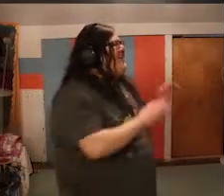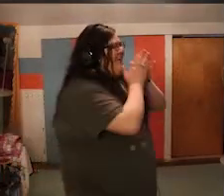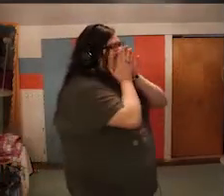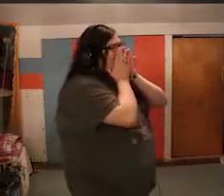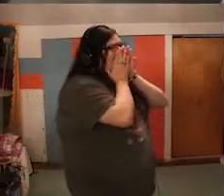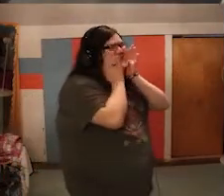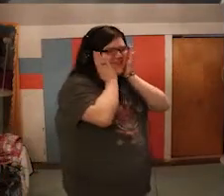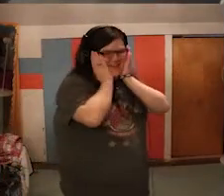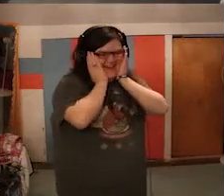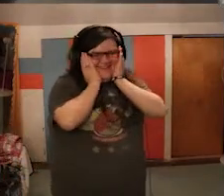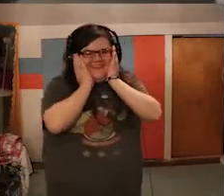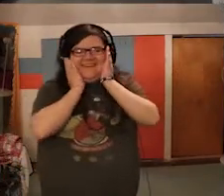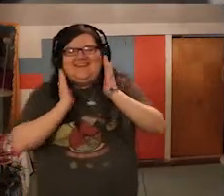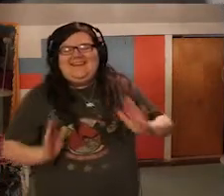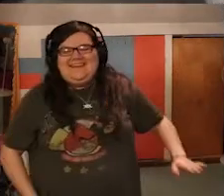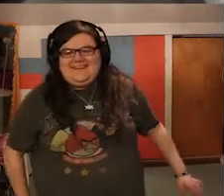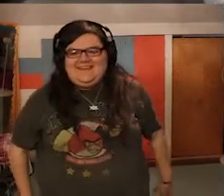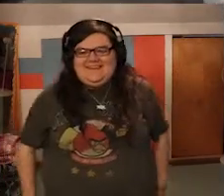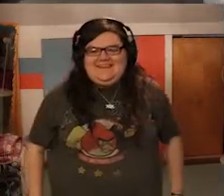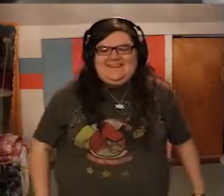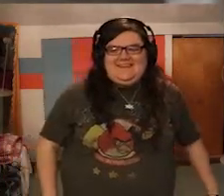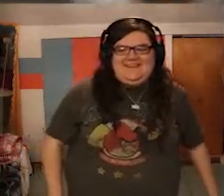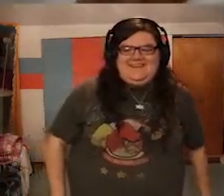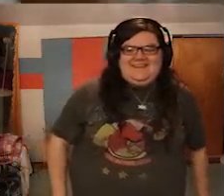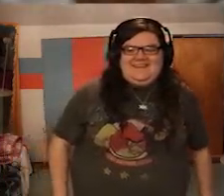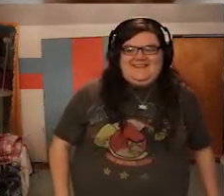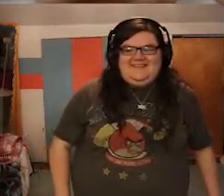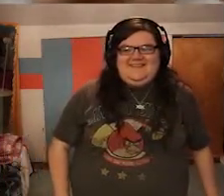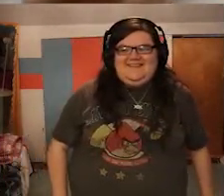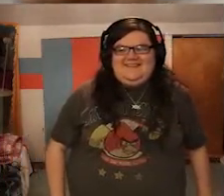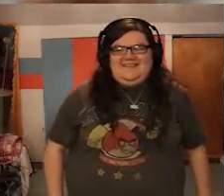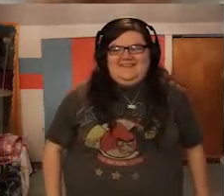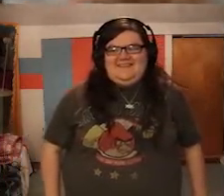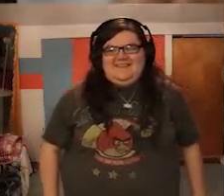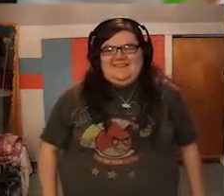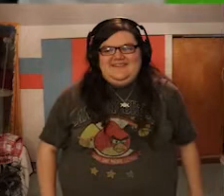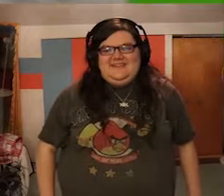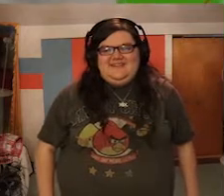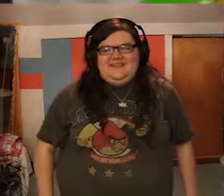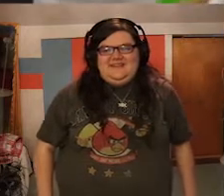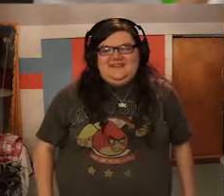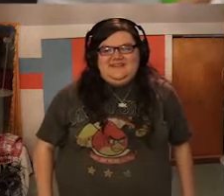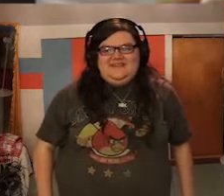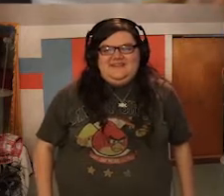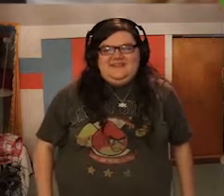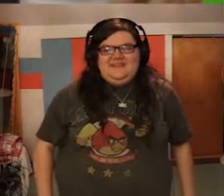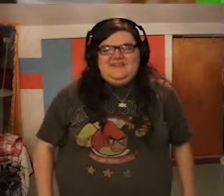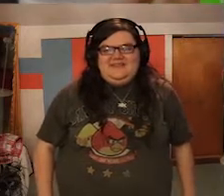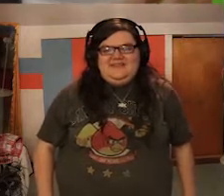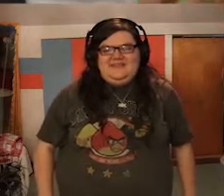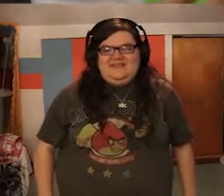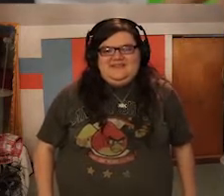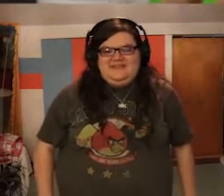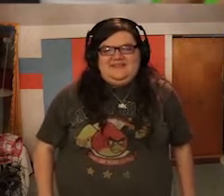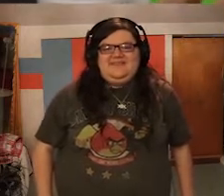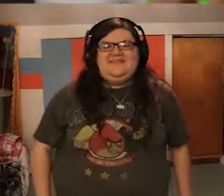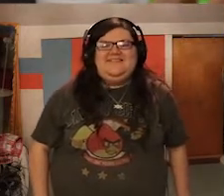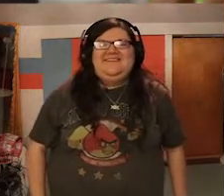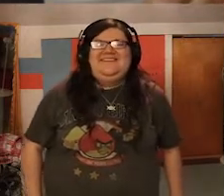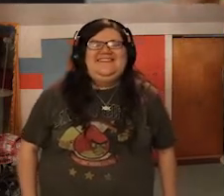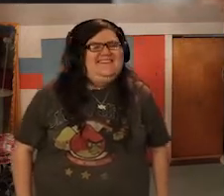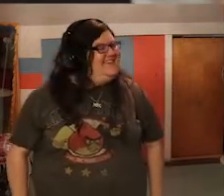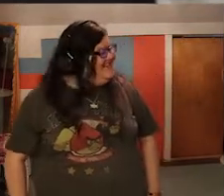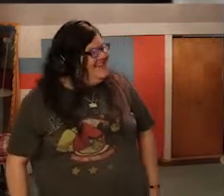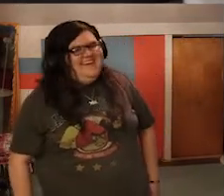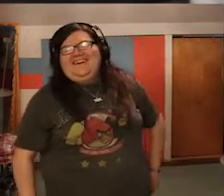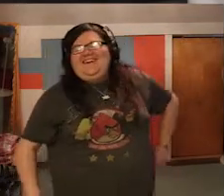no. Simon, you didn't. Horrible. I look like an old woman. I've seen Freya wear this colour before, by the way. No, you haven't. I have. That's why I chose it.